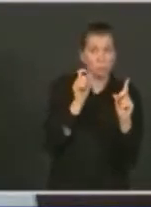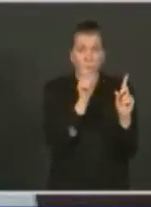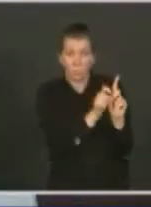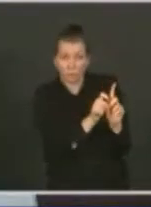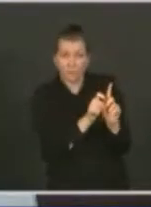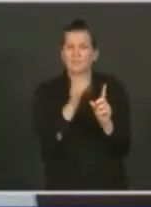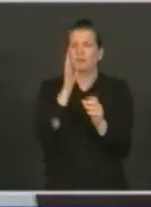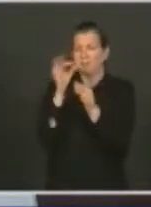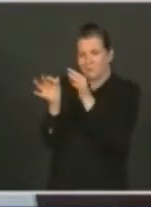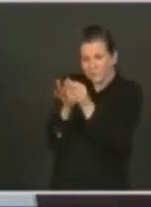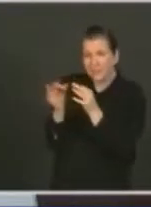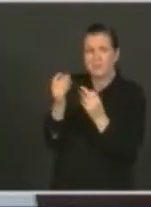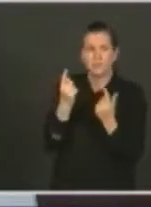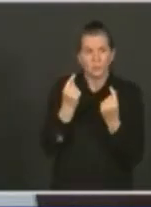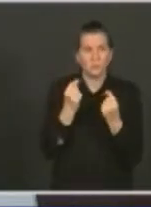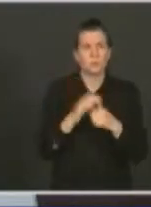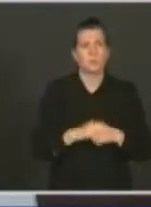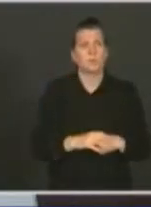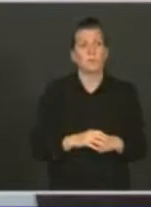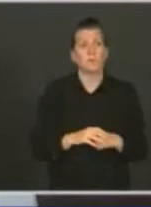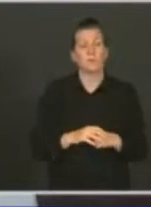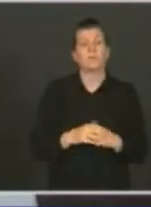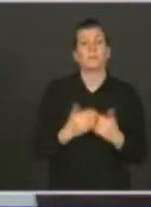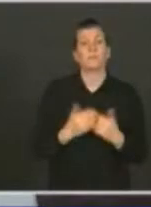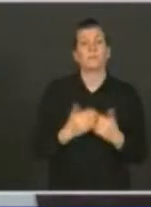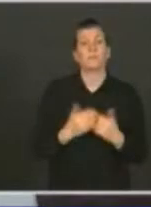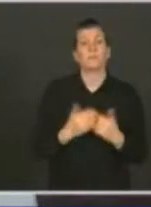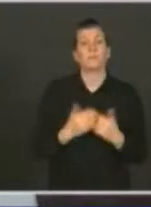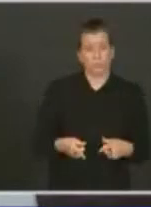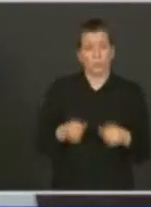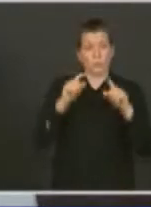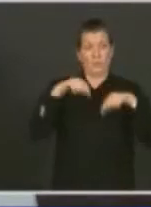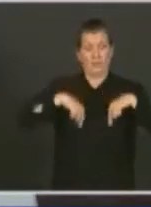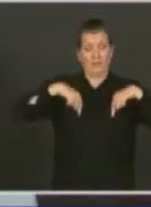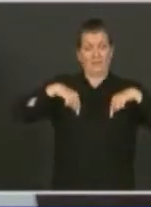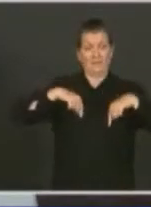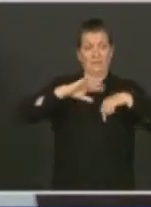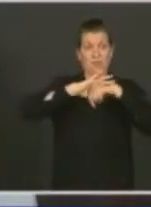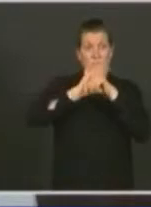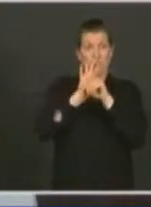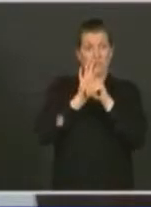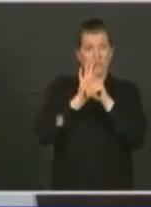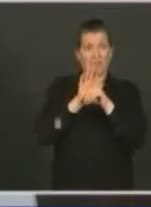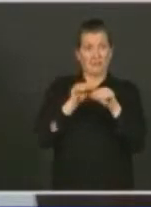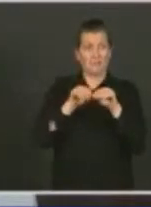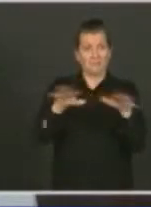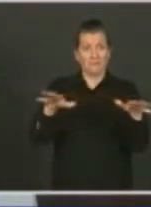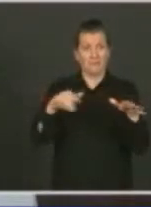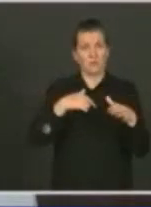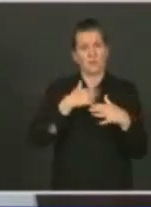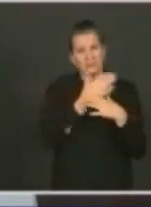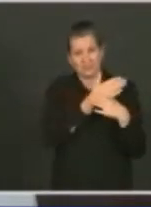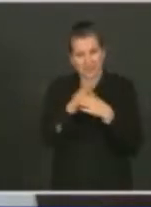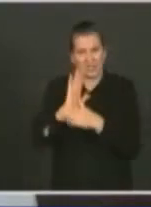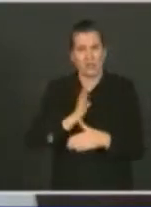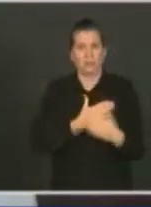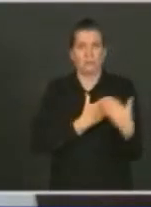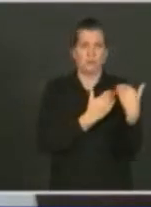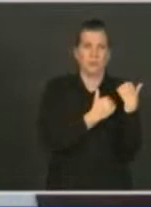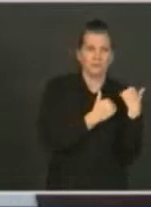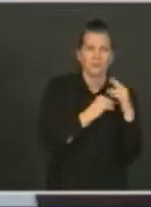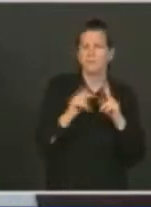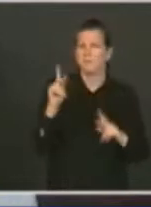place now in this pandemic where, with shared responsibility, people don't need to wait to